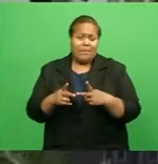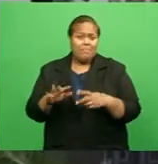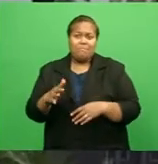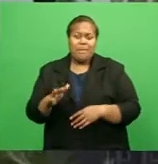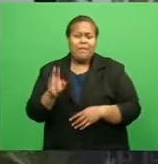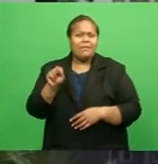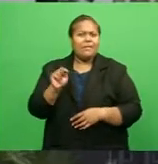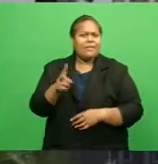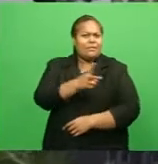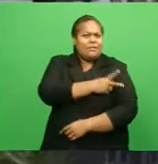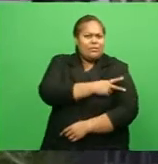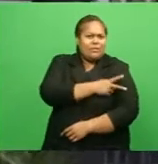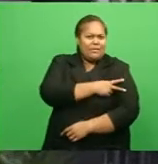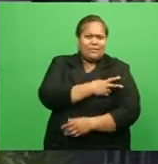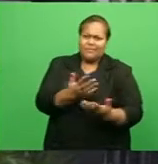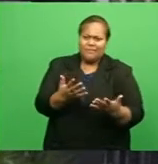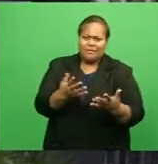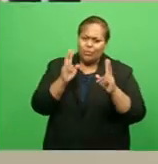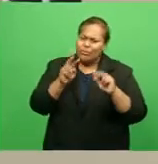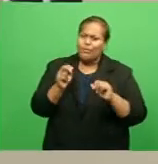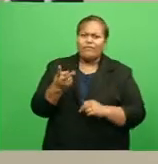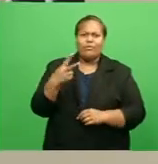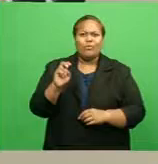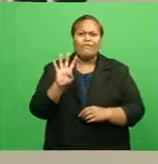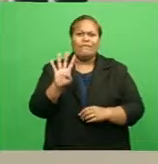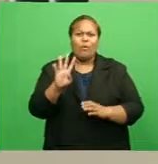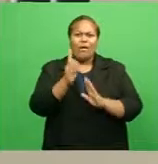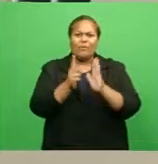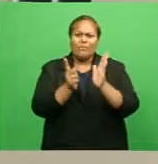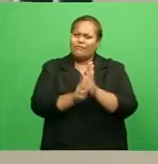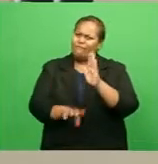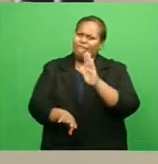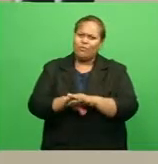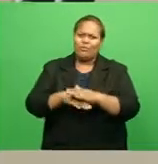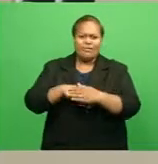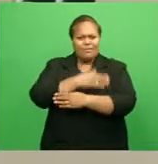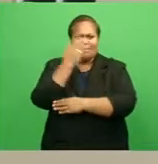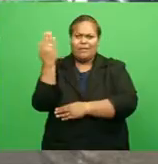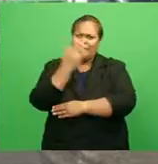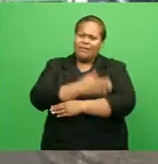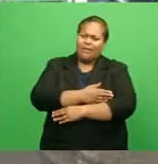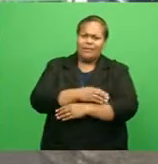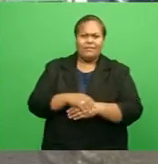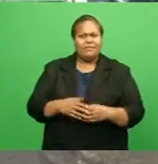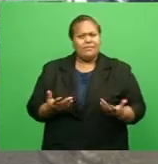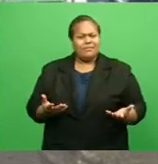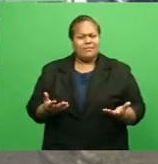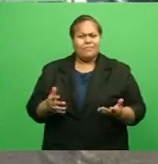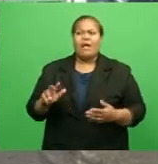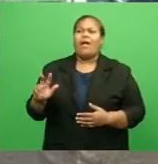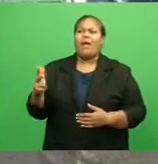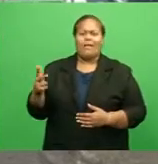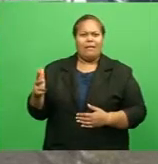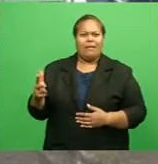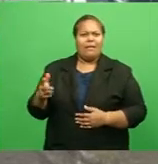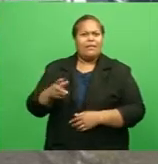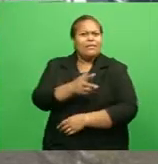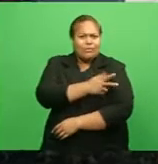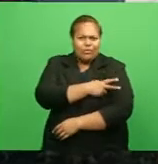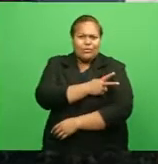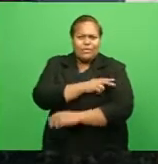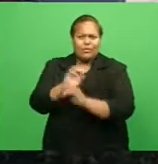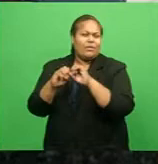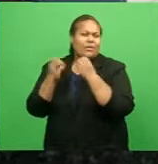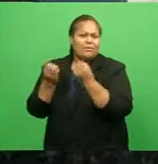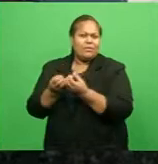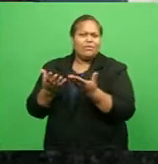officers 24 hours, and not these security officers not employed by PRB but hired through a firm,